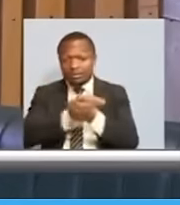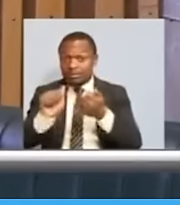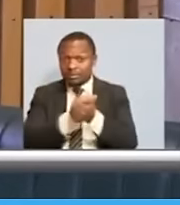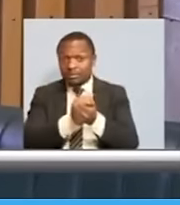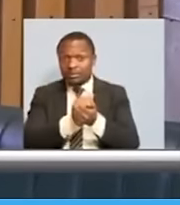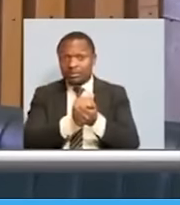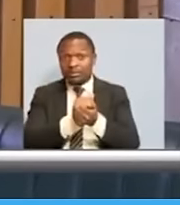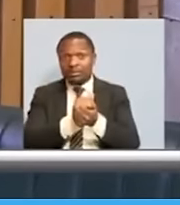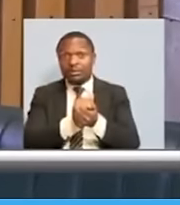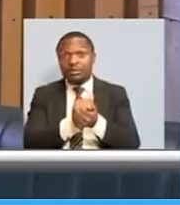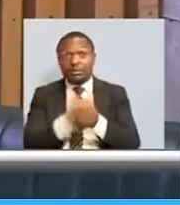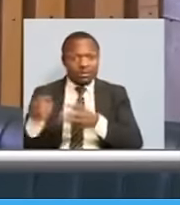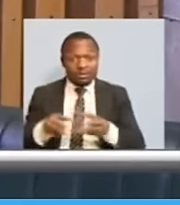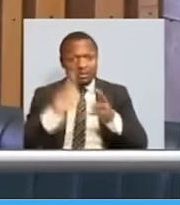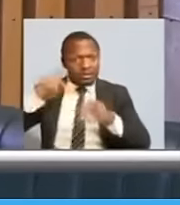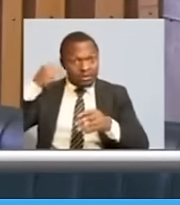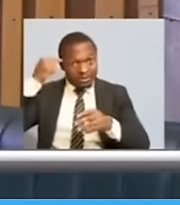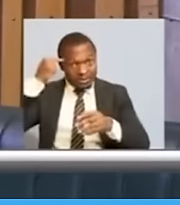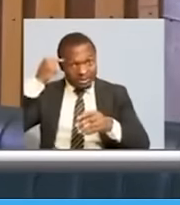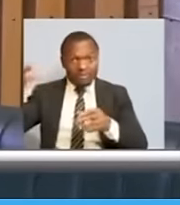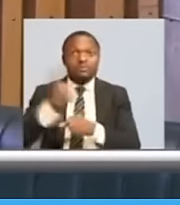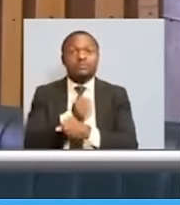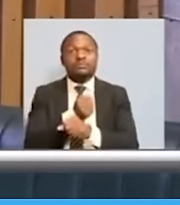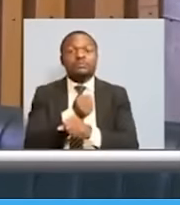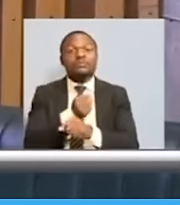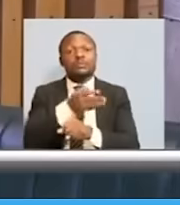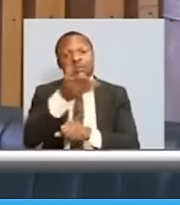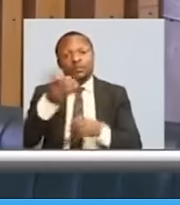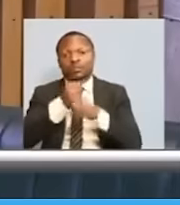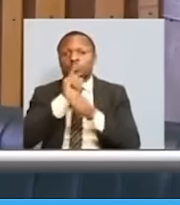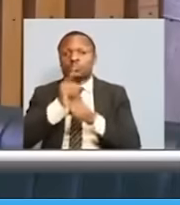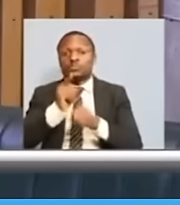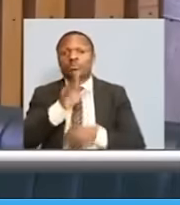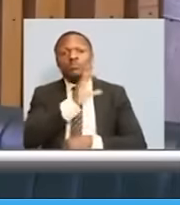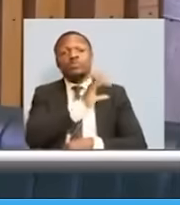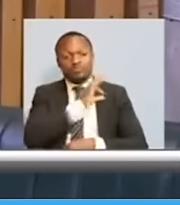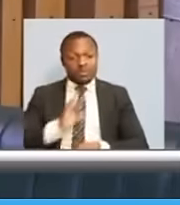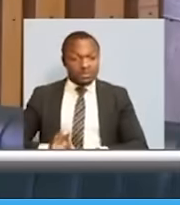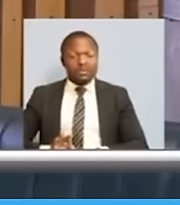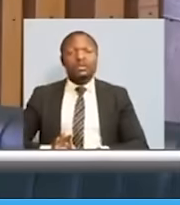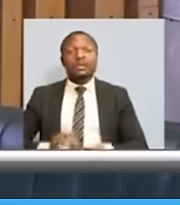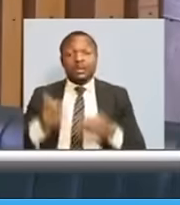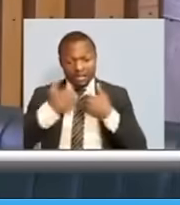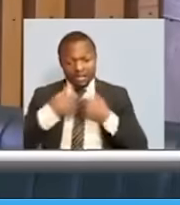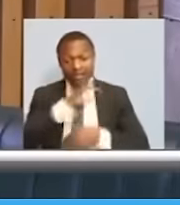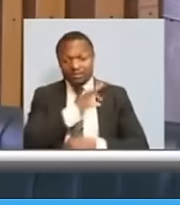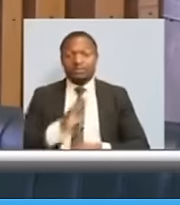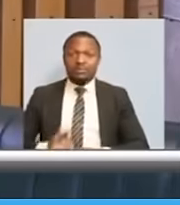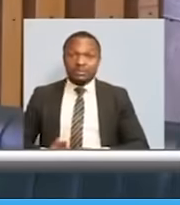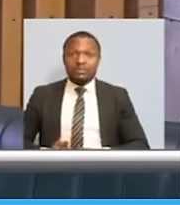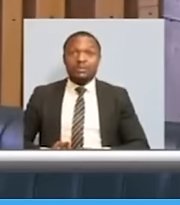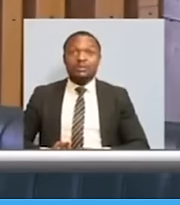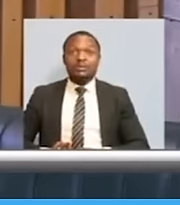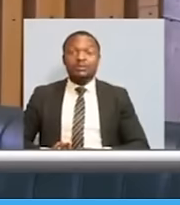list of measures that the government is going to take was to ensure that food, this country's food secure by importing